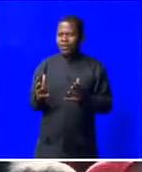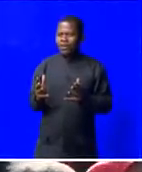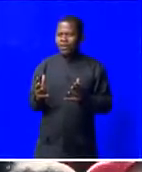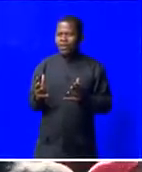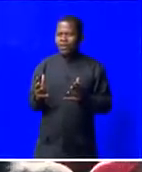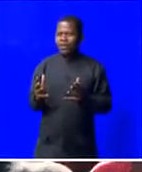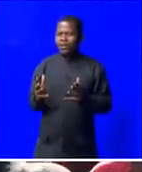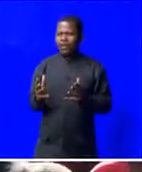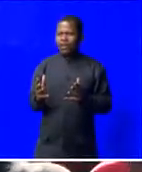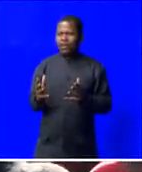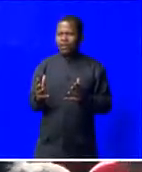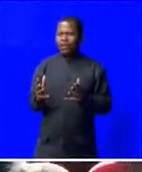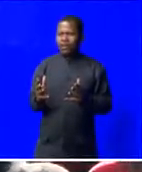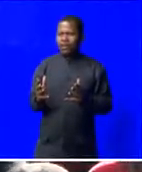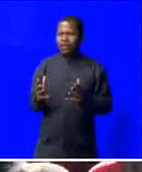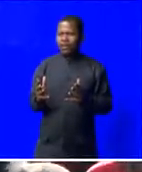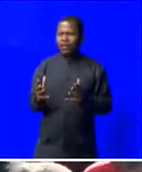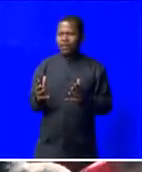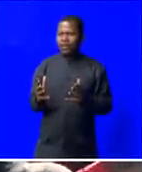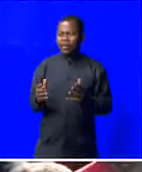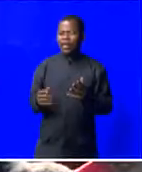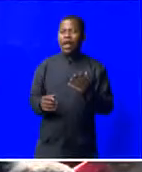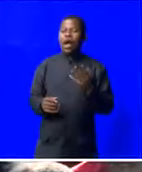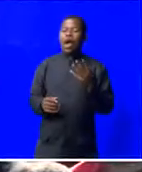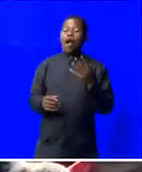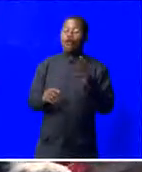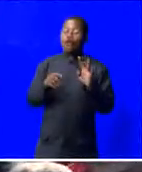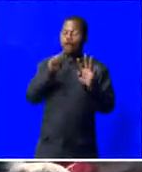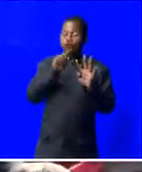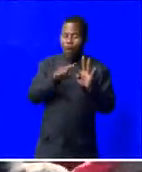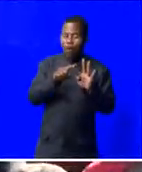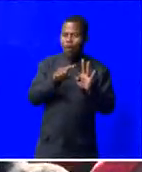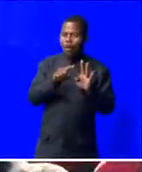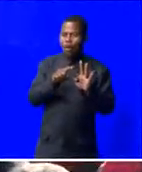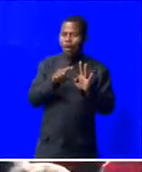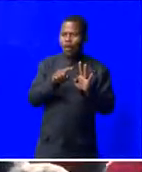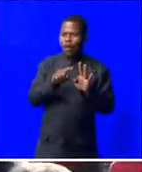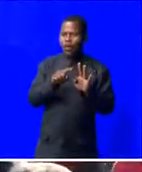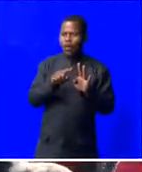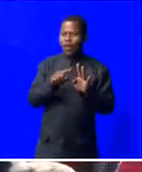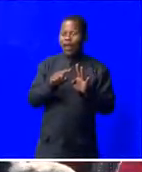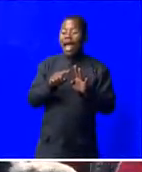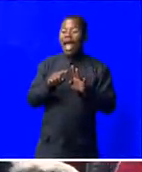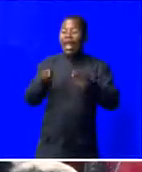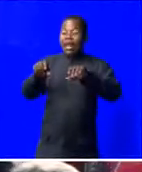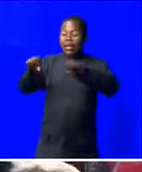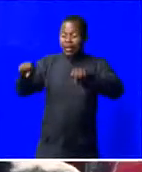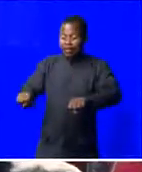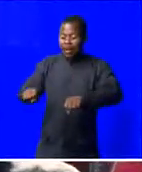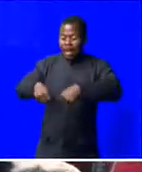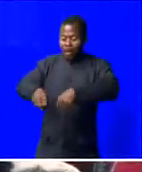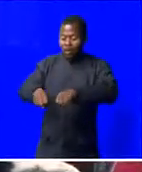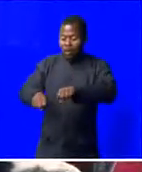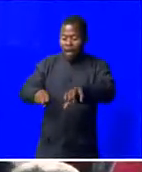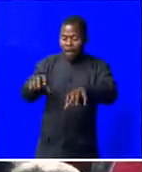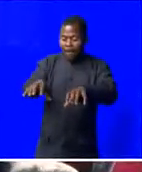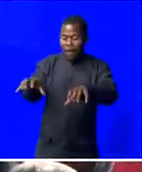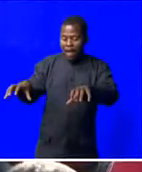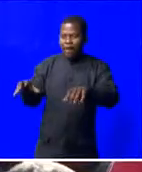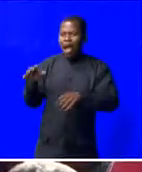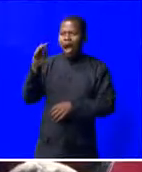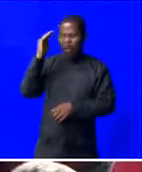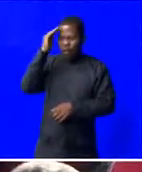akekho bese ke usitshela kancane nje ngamagama lamafisha ukuthi ingabe wathi